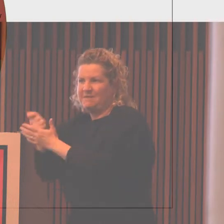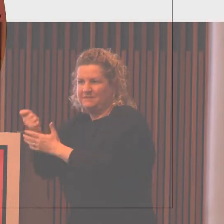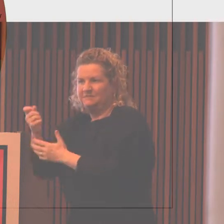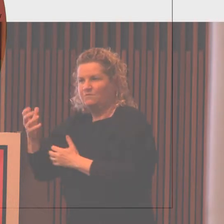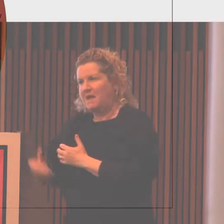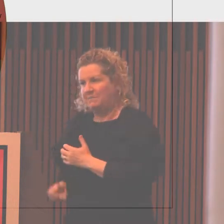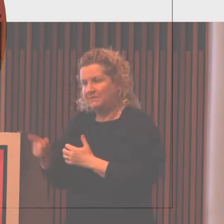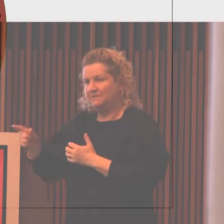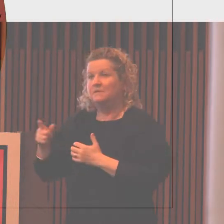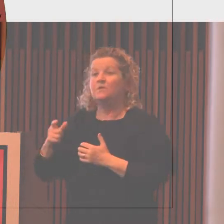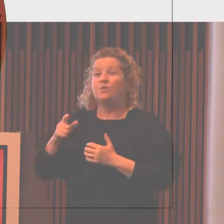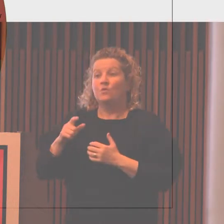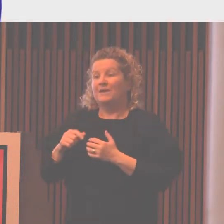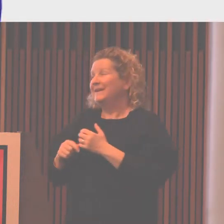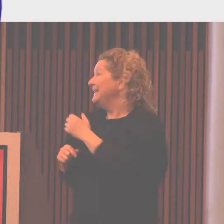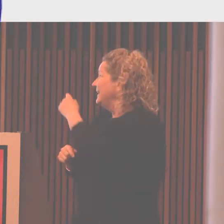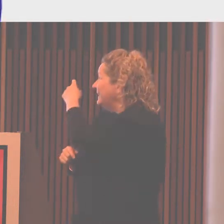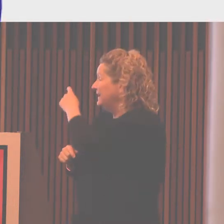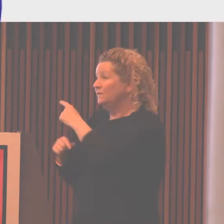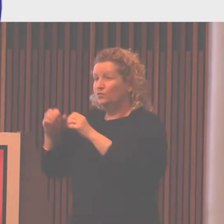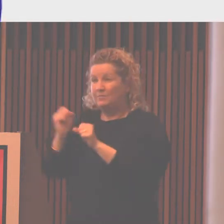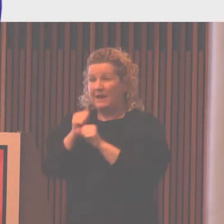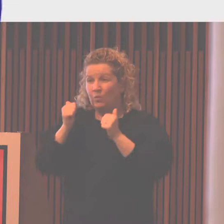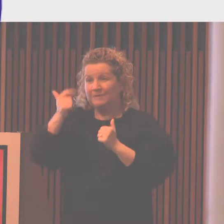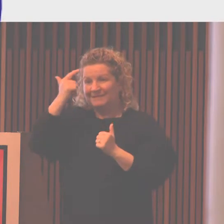further work to be done for this to actually make any sense.